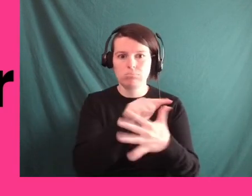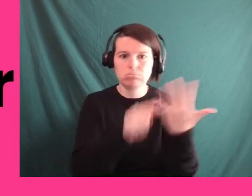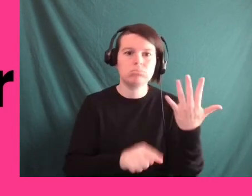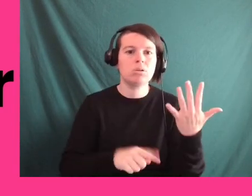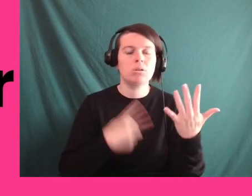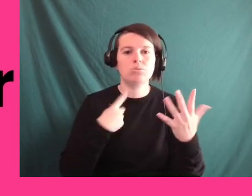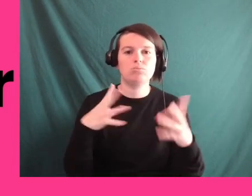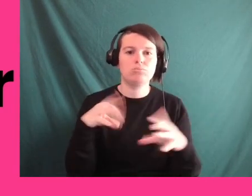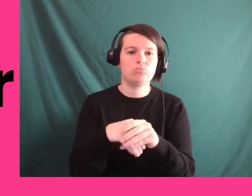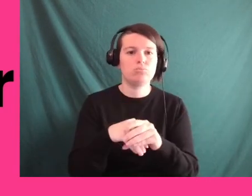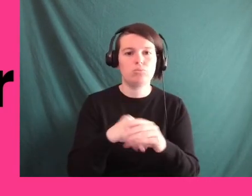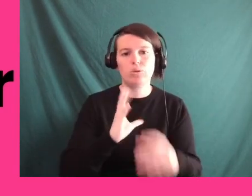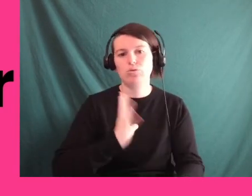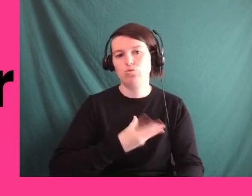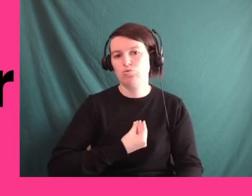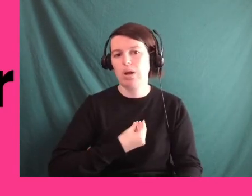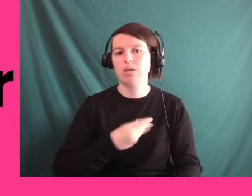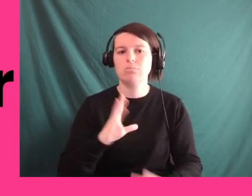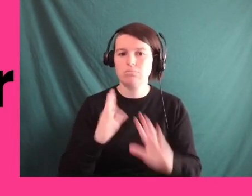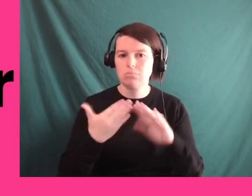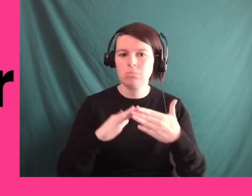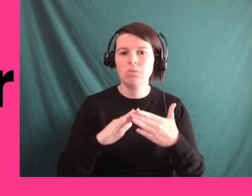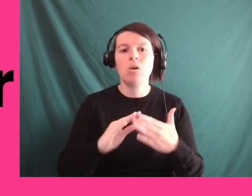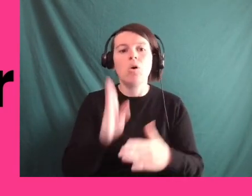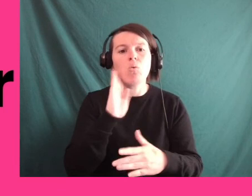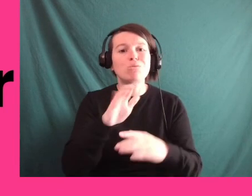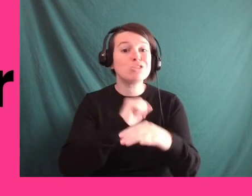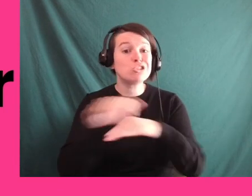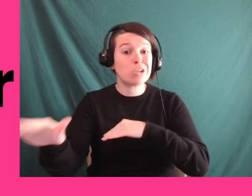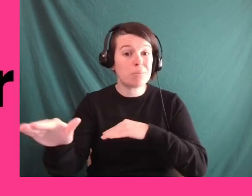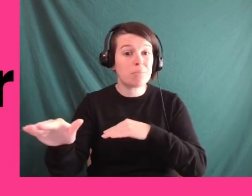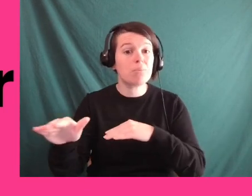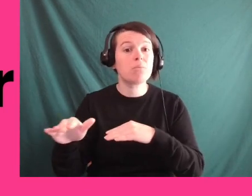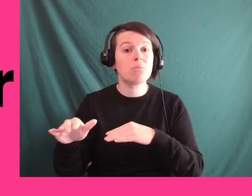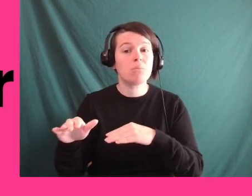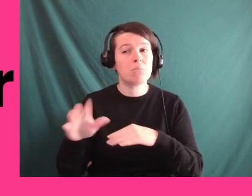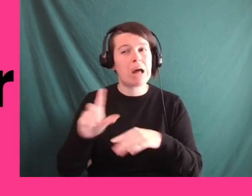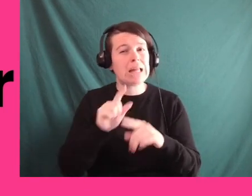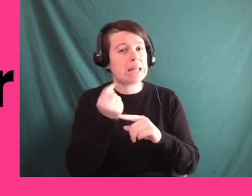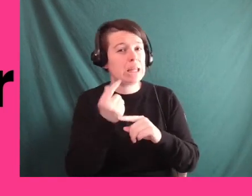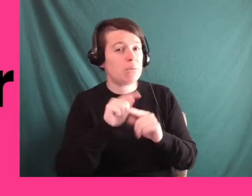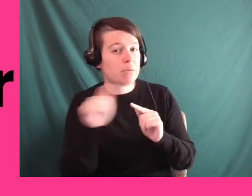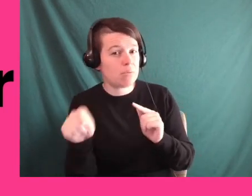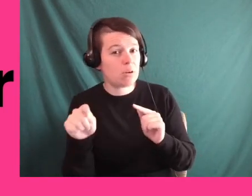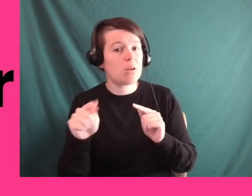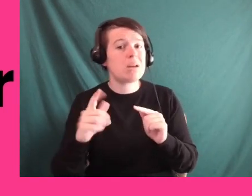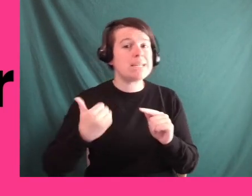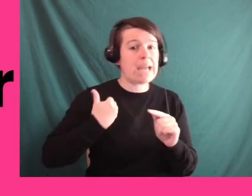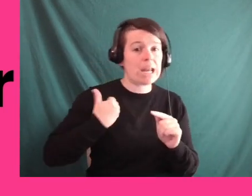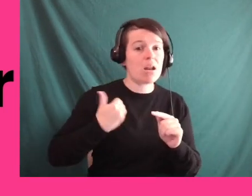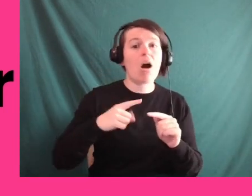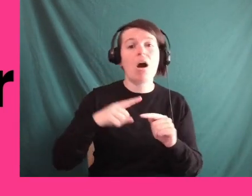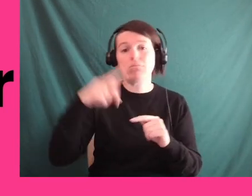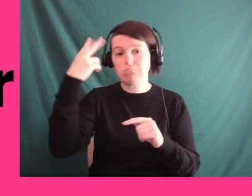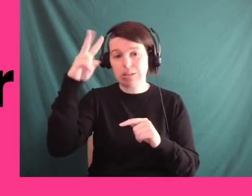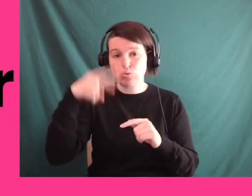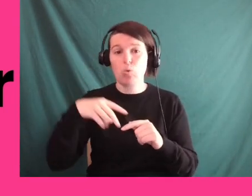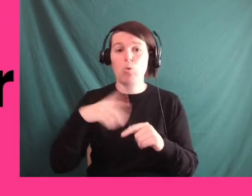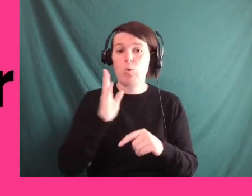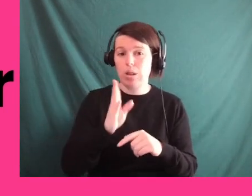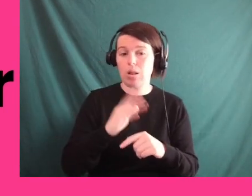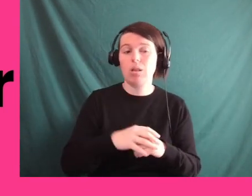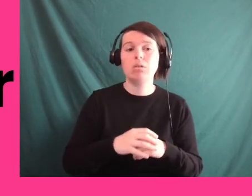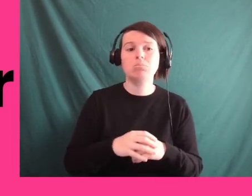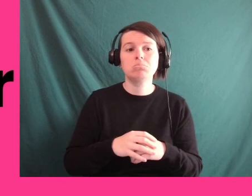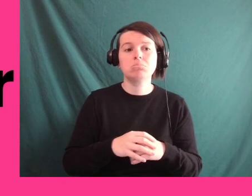trans community. They will ship a little further than the US. They will also ship to Canada and Mexico. They do not have